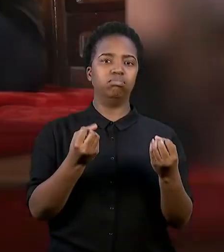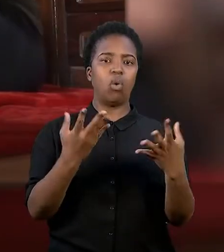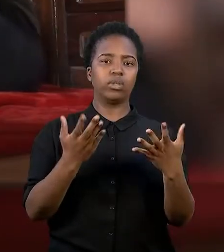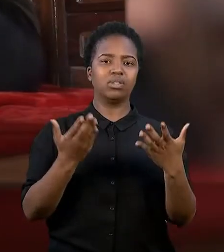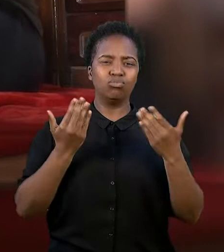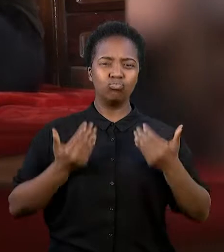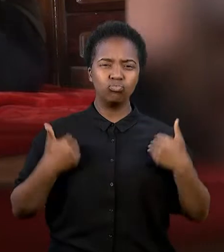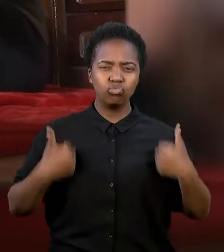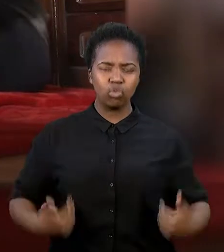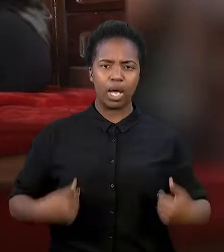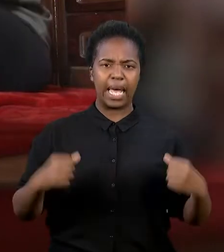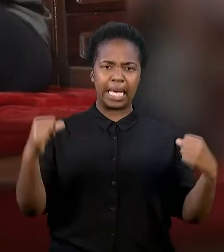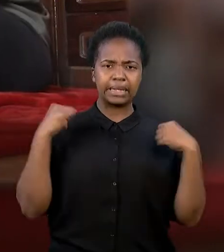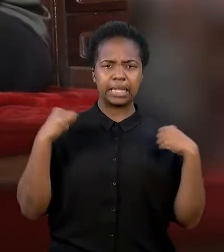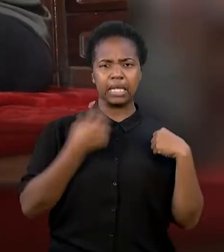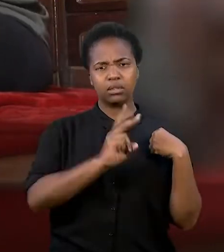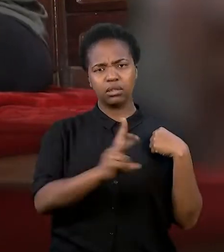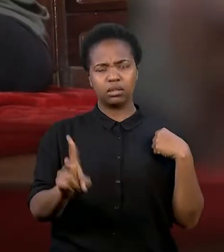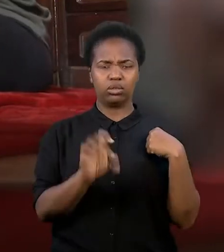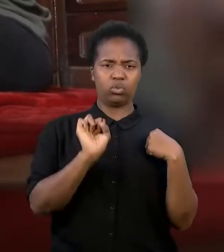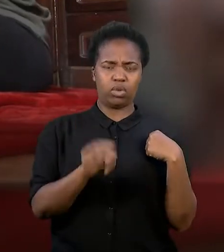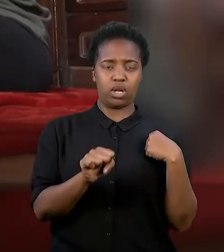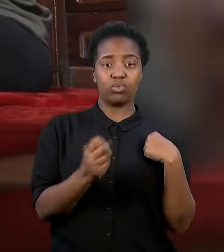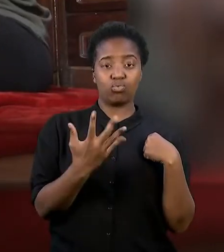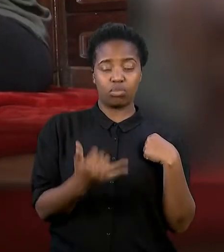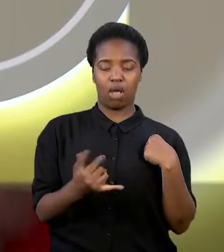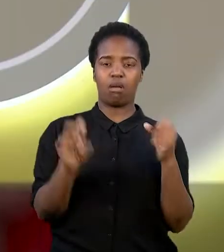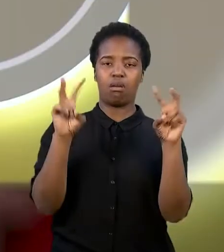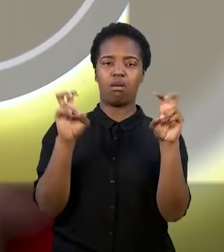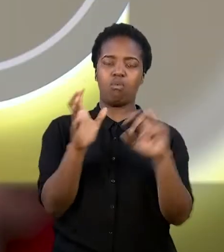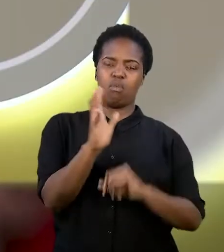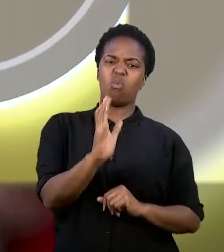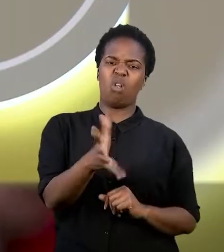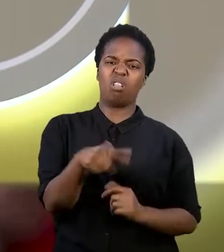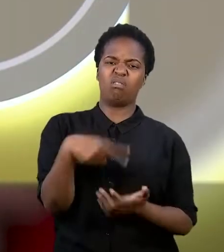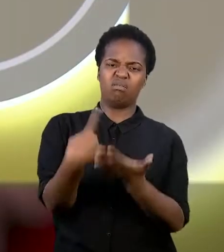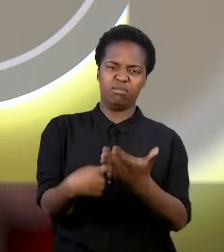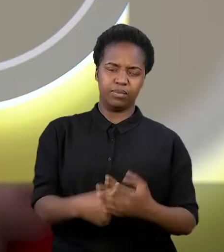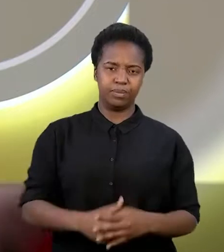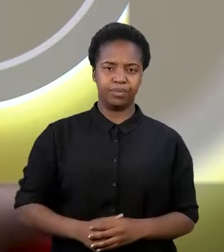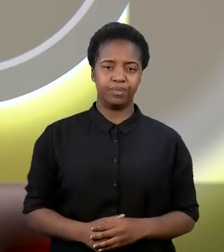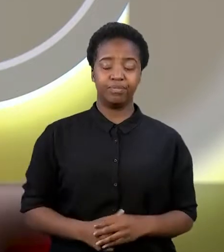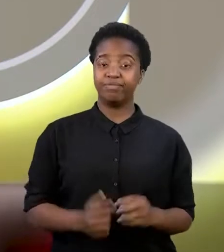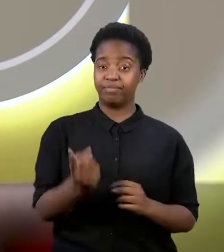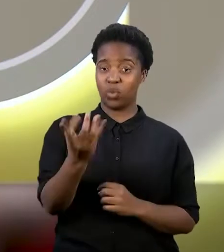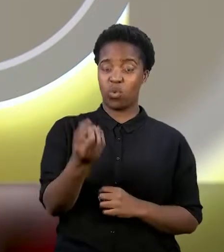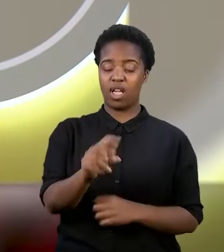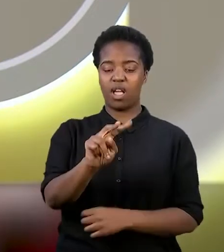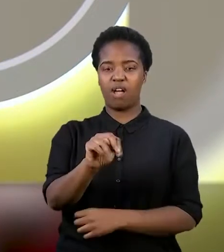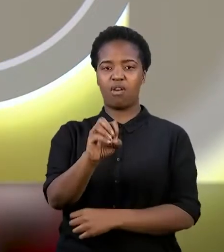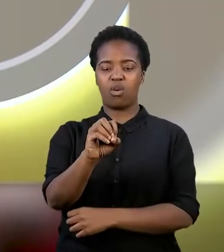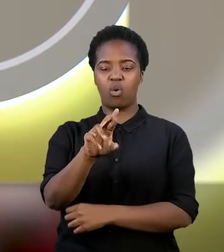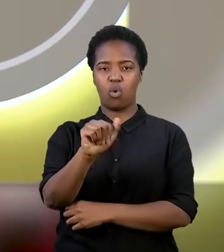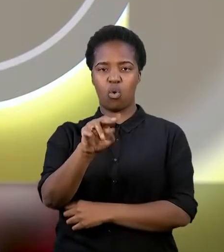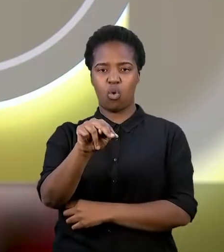haholo. Mme ka ho boloka dijo tse phethahetseng hantle le tse lekaneng, maemo ana a bongaka a ka qojwa. Ka studio re